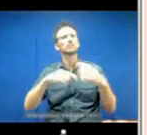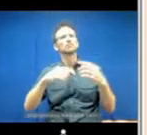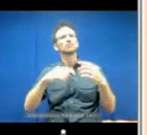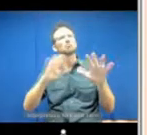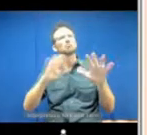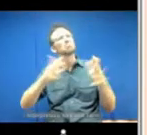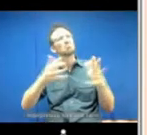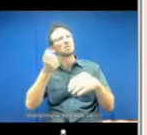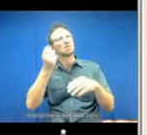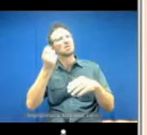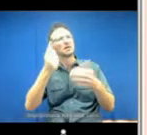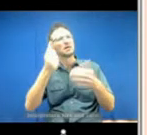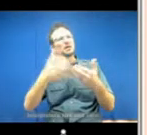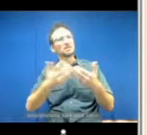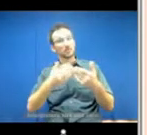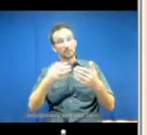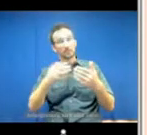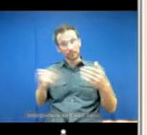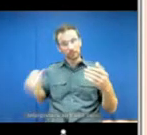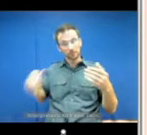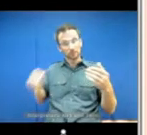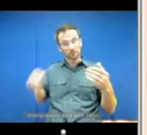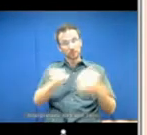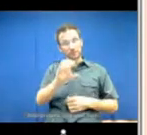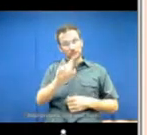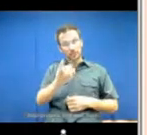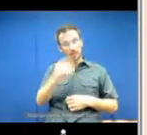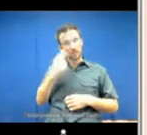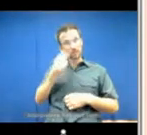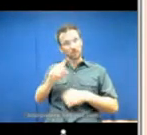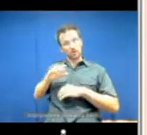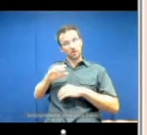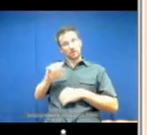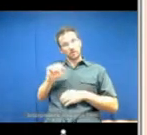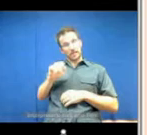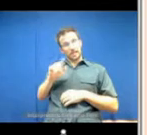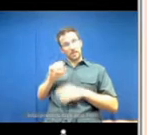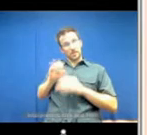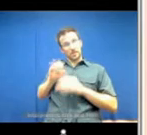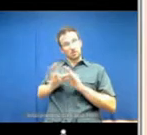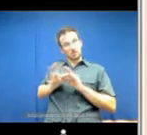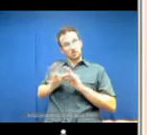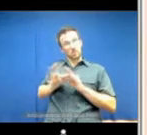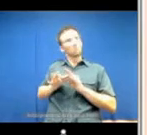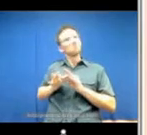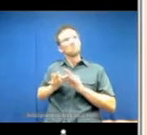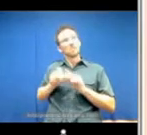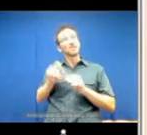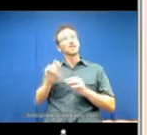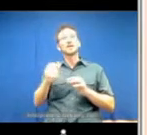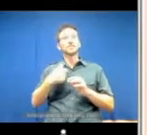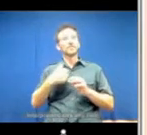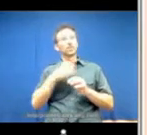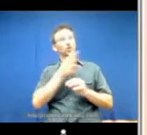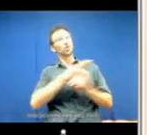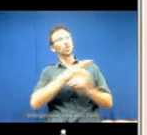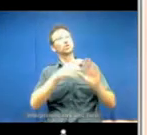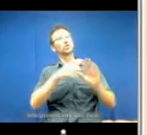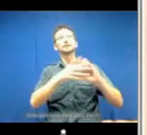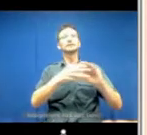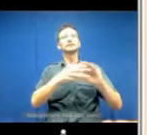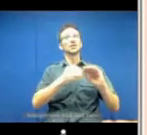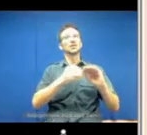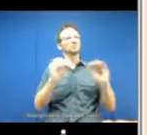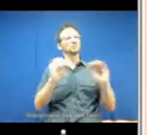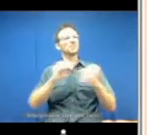you don't need a CDI for the table work, since that's relatively low stress and it happens in a private room outside